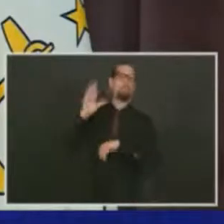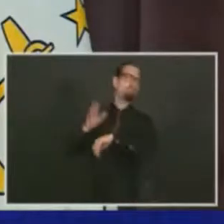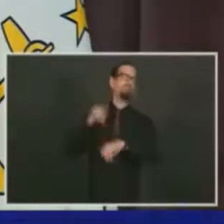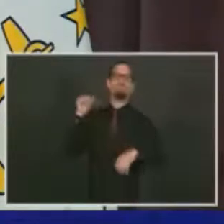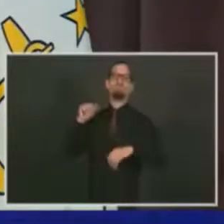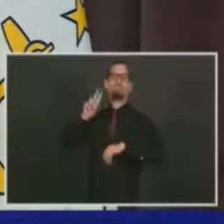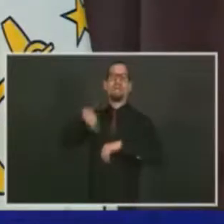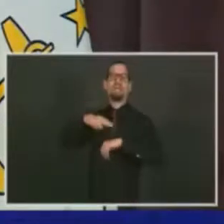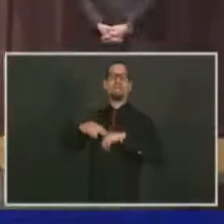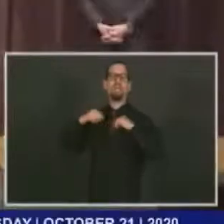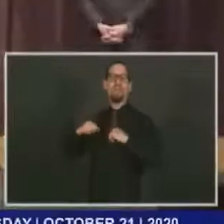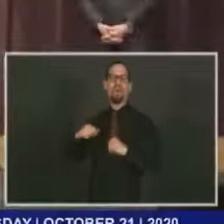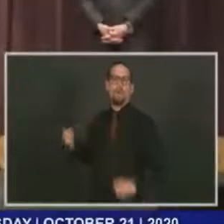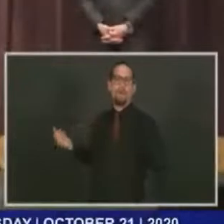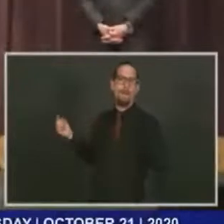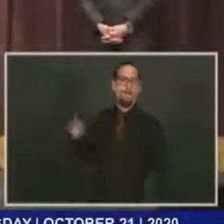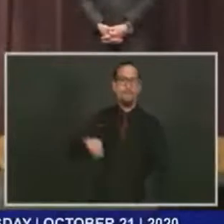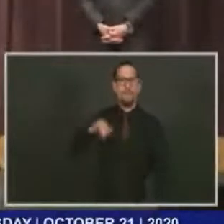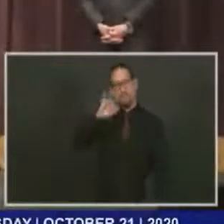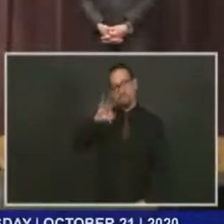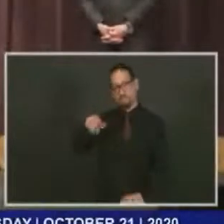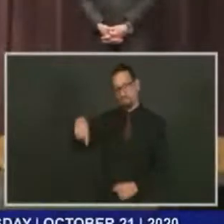Island deserve to know they're going to be safe.